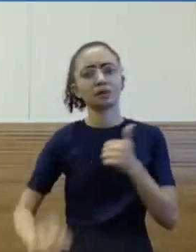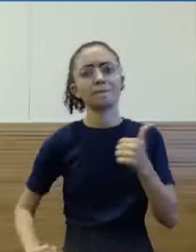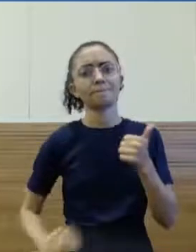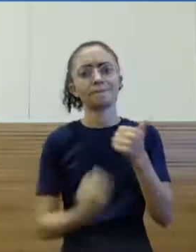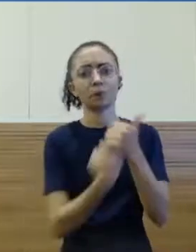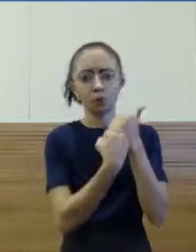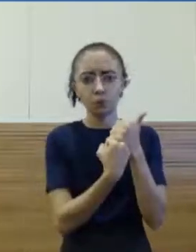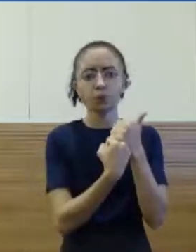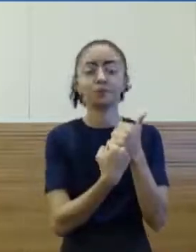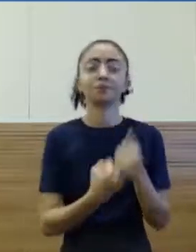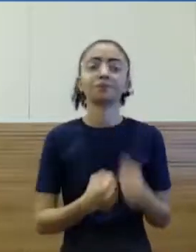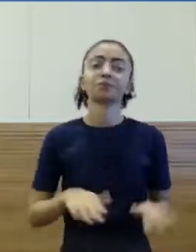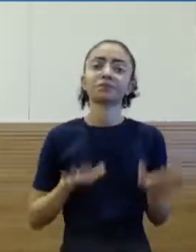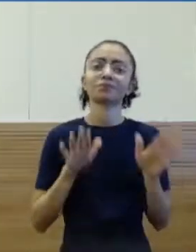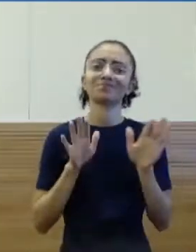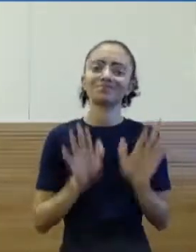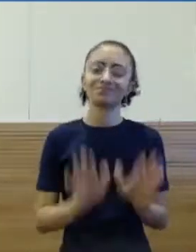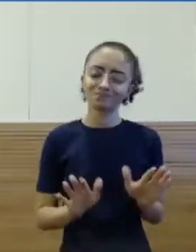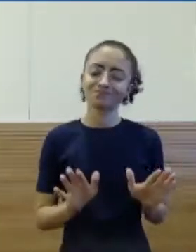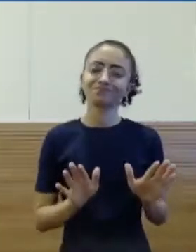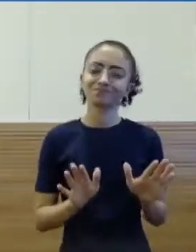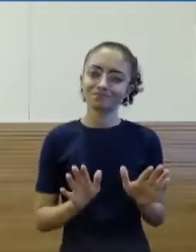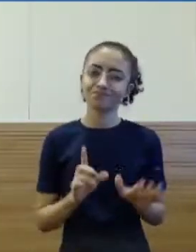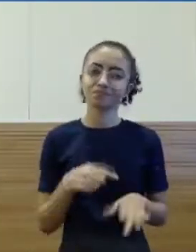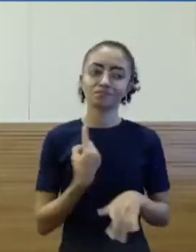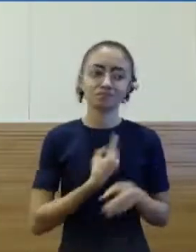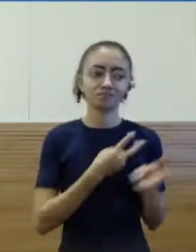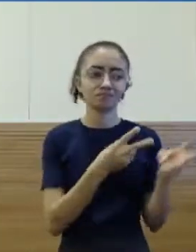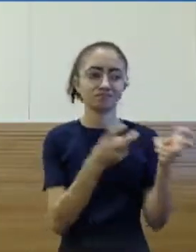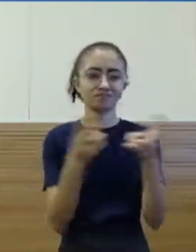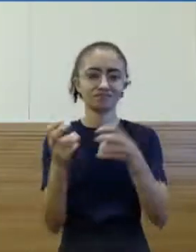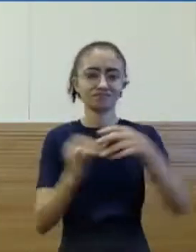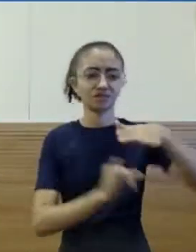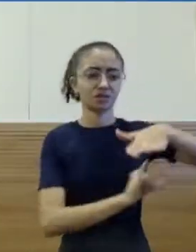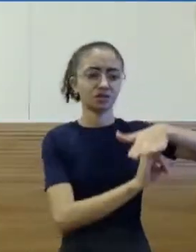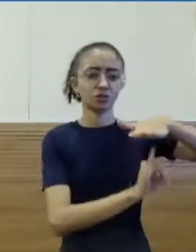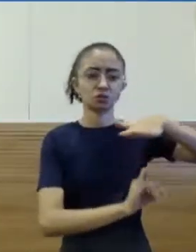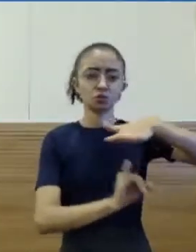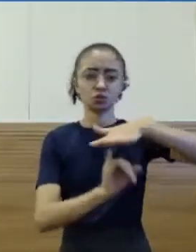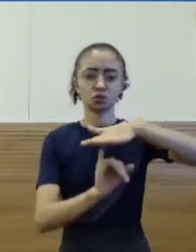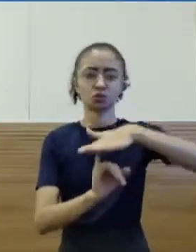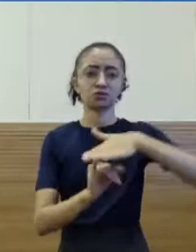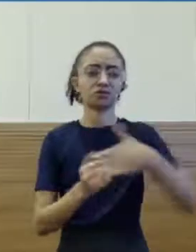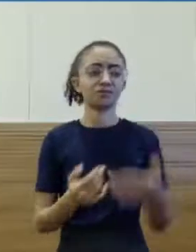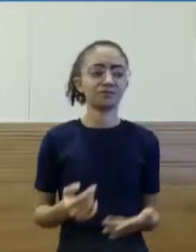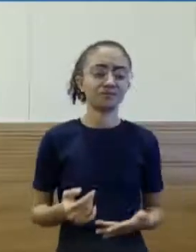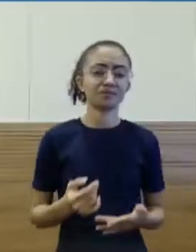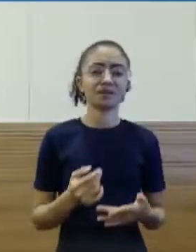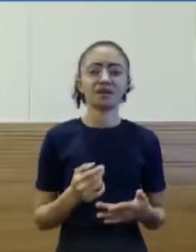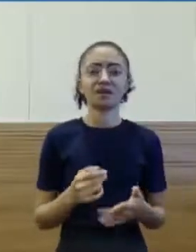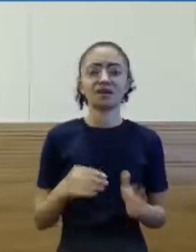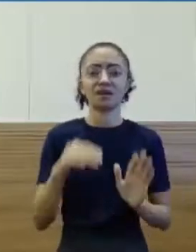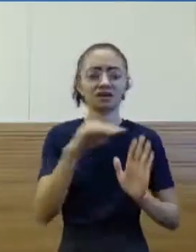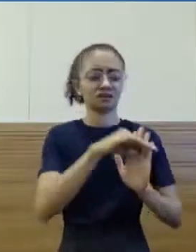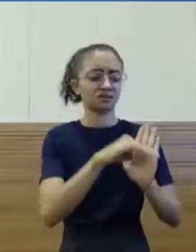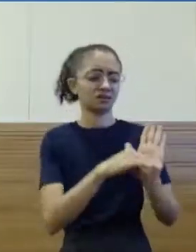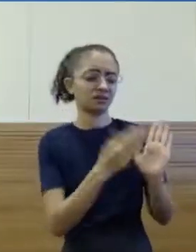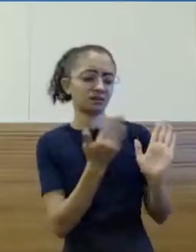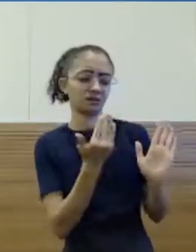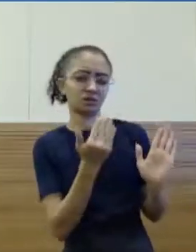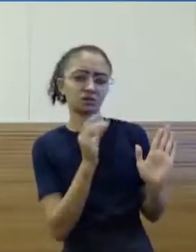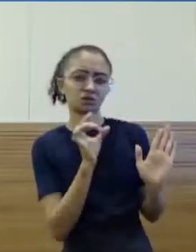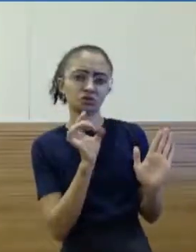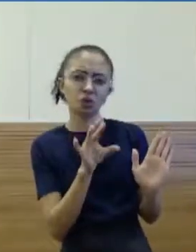sense. Nevertheless, we see in other government institutions uh, the discussion about empowerment.